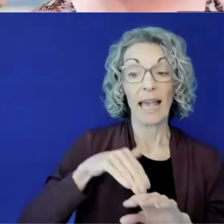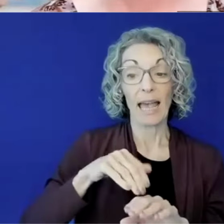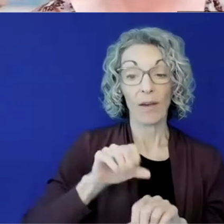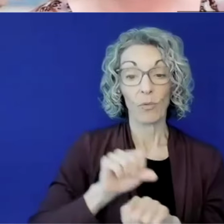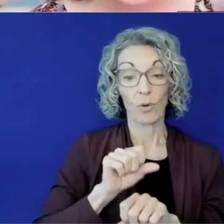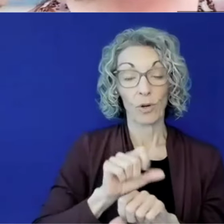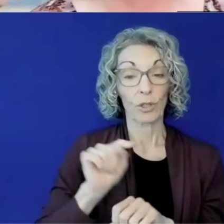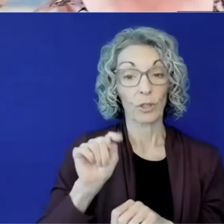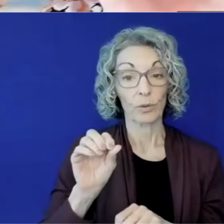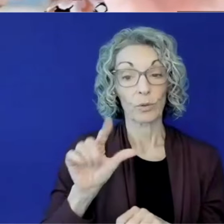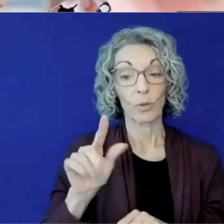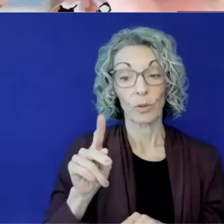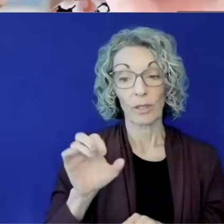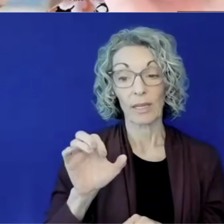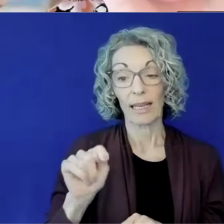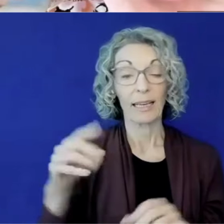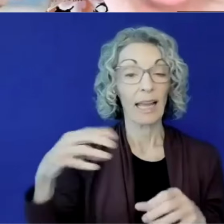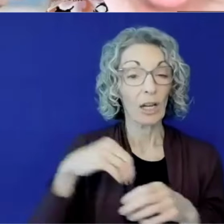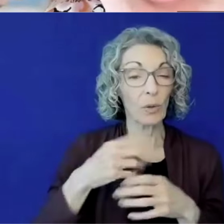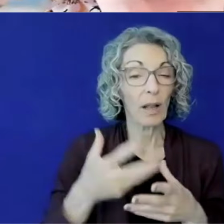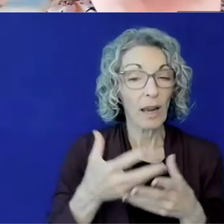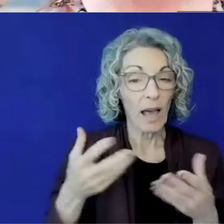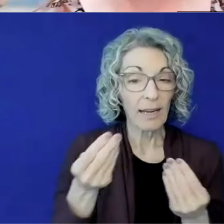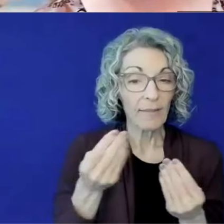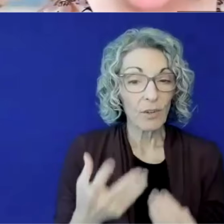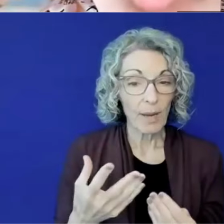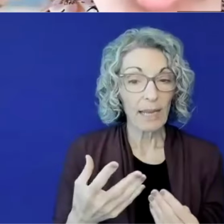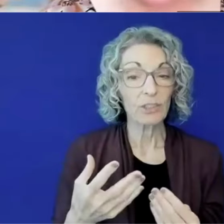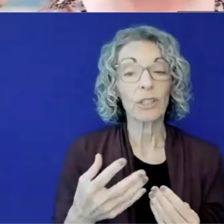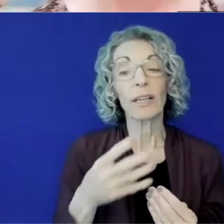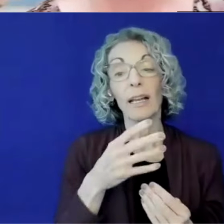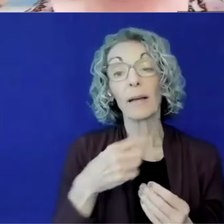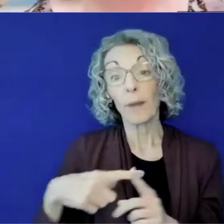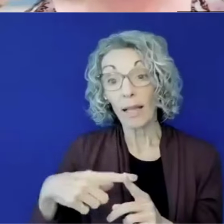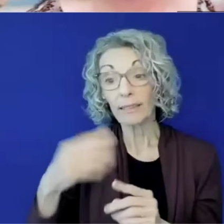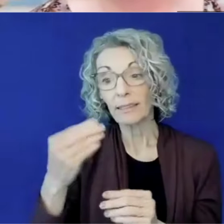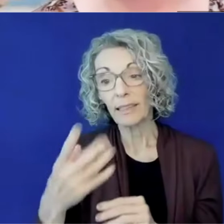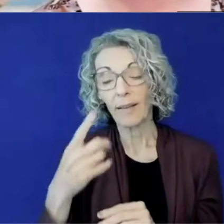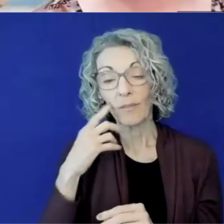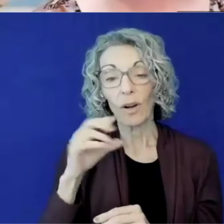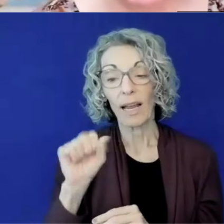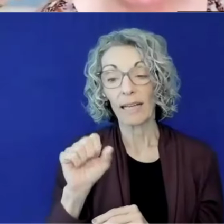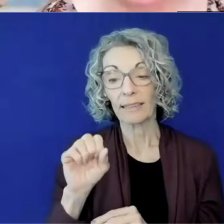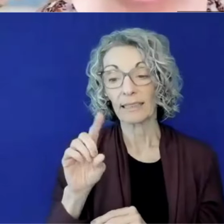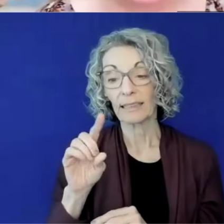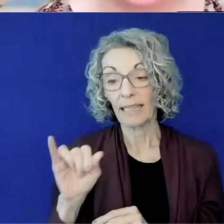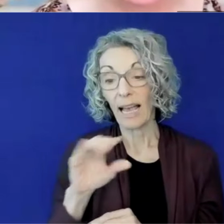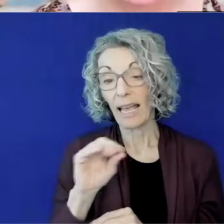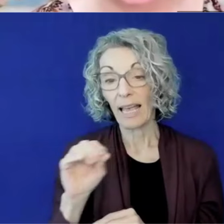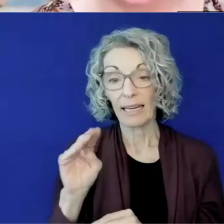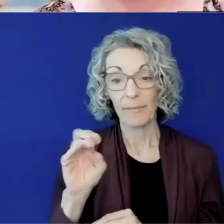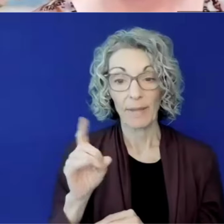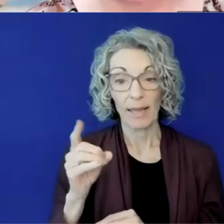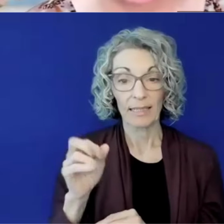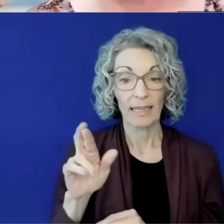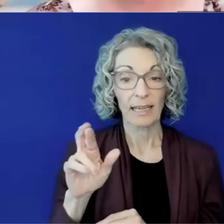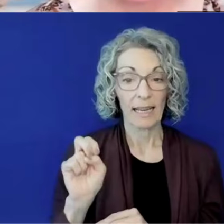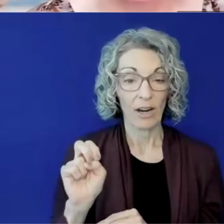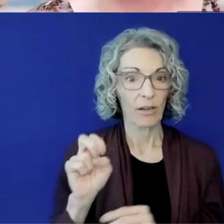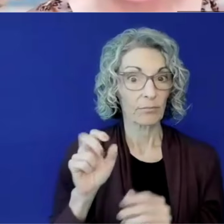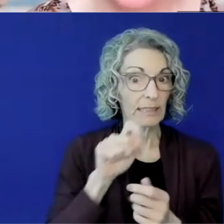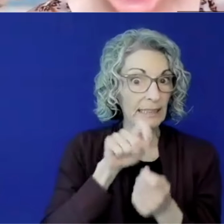that I've gone over, plus information for SSDI and Medicare. And so it goes into a lot more detail. You could always